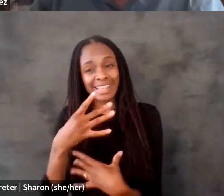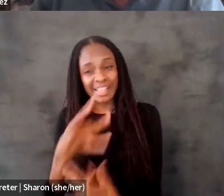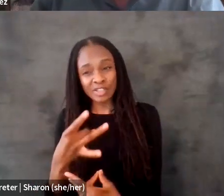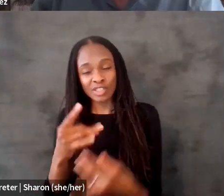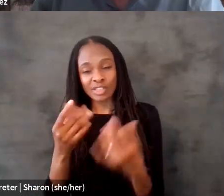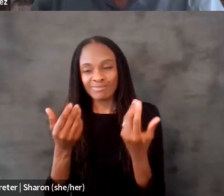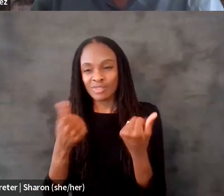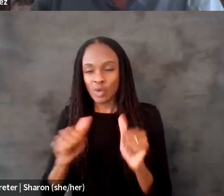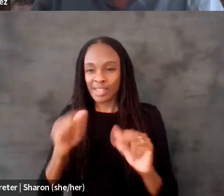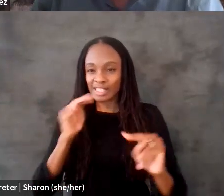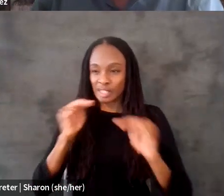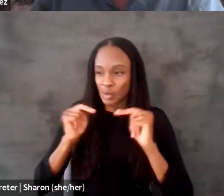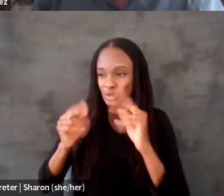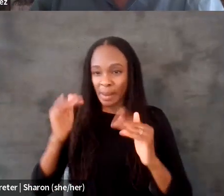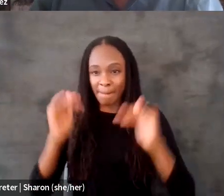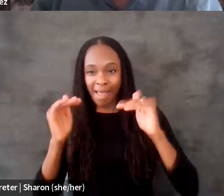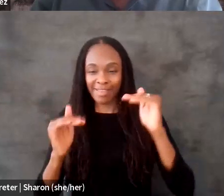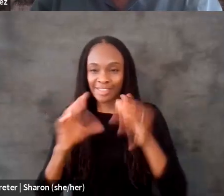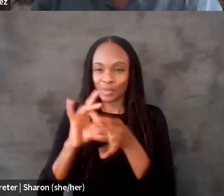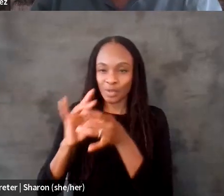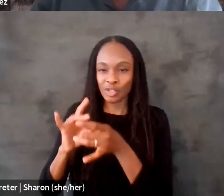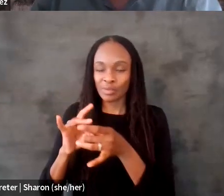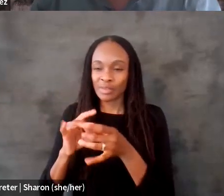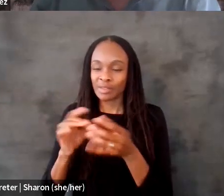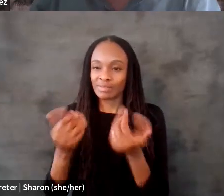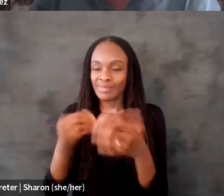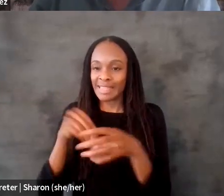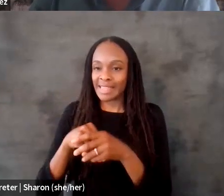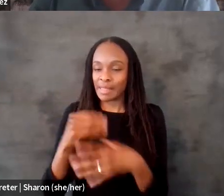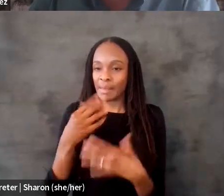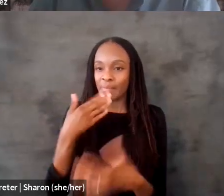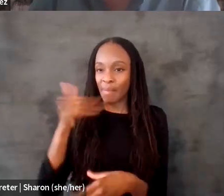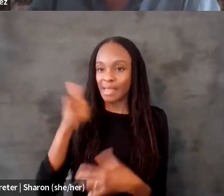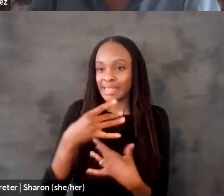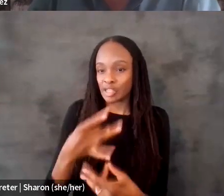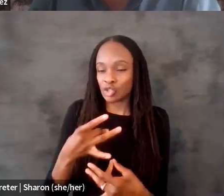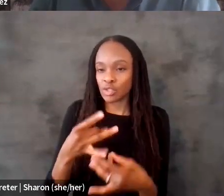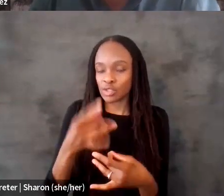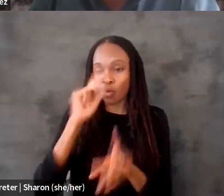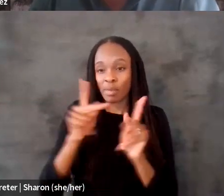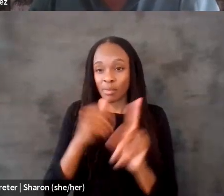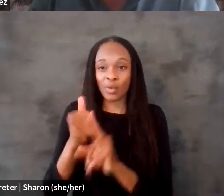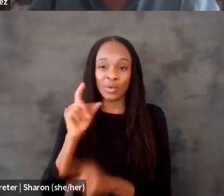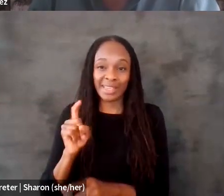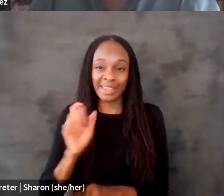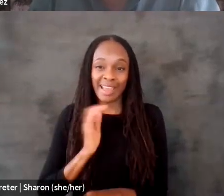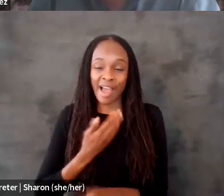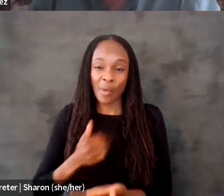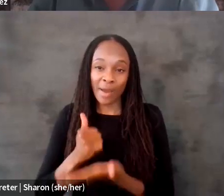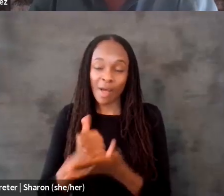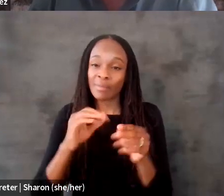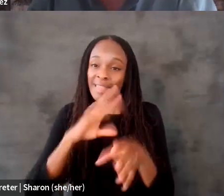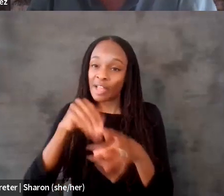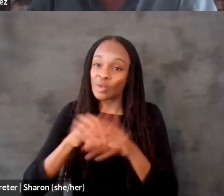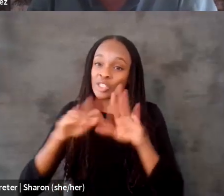negotiate and balance these relationships in the best interests of those that need our most help. and that's our children in the schools. So